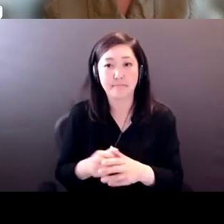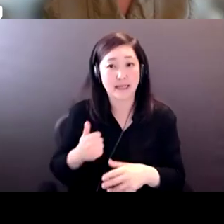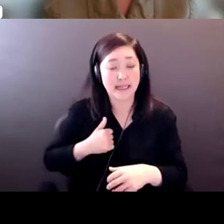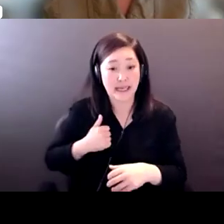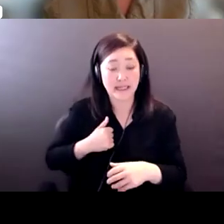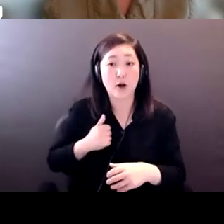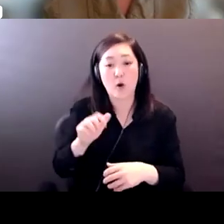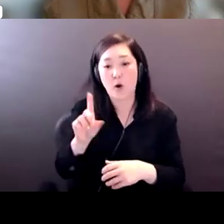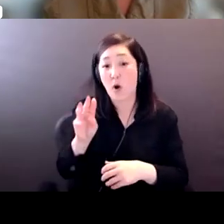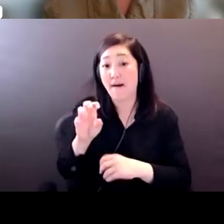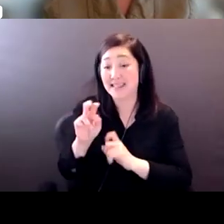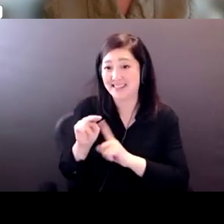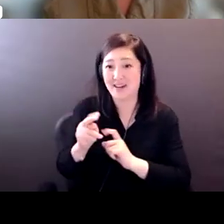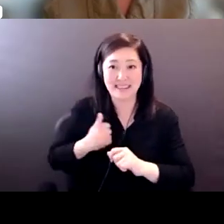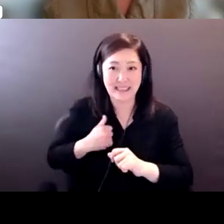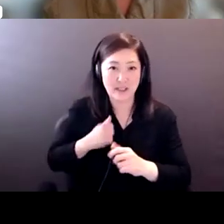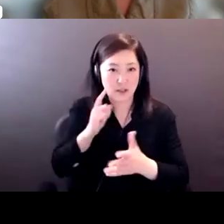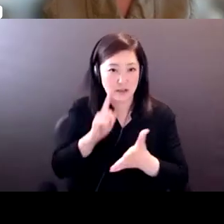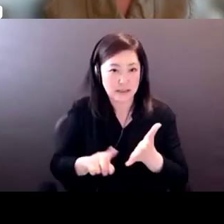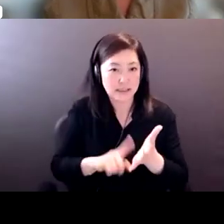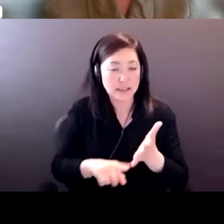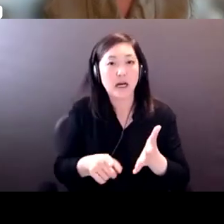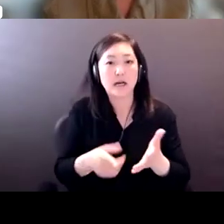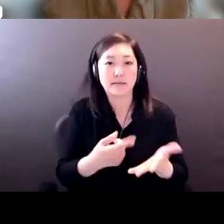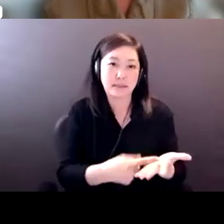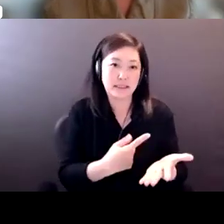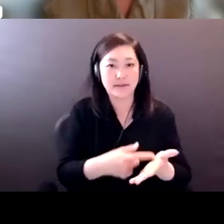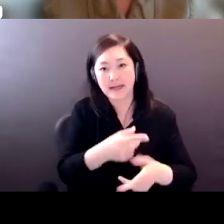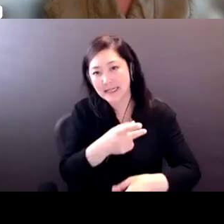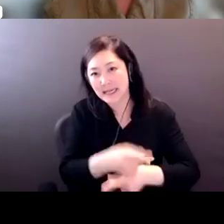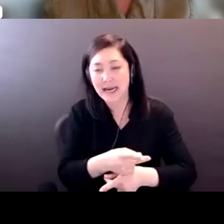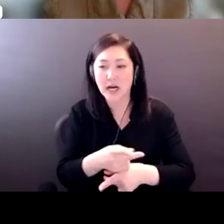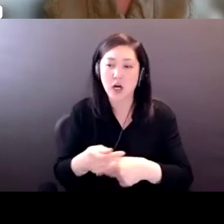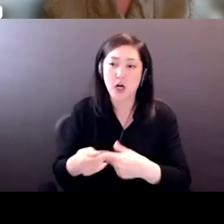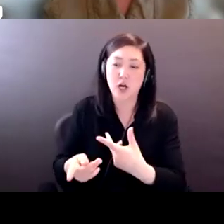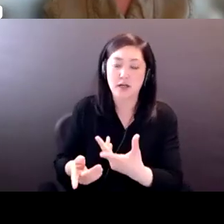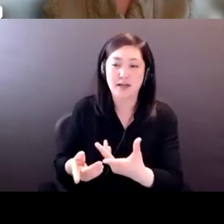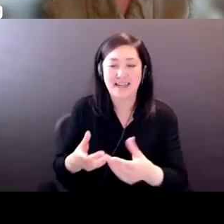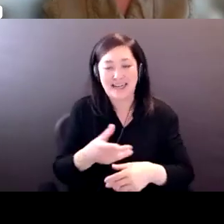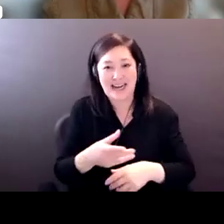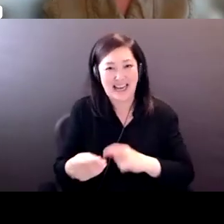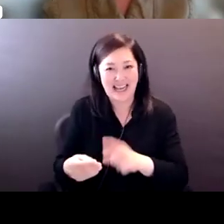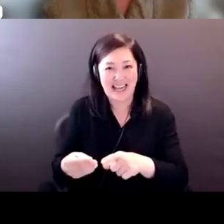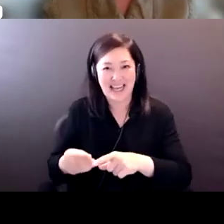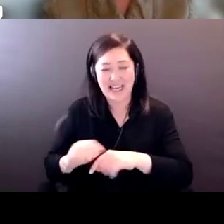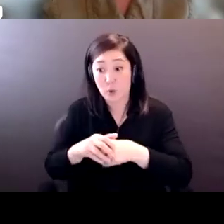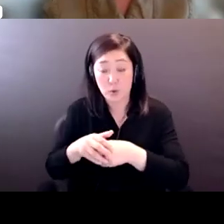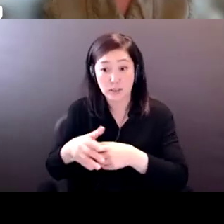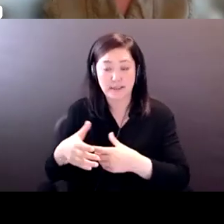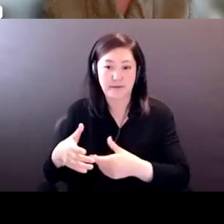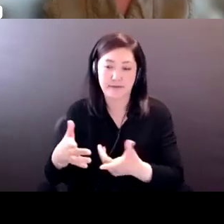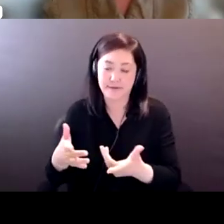essential and a site of power. The line between support and coercive control becomes blurred when decisions are